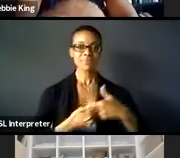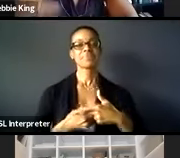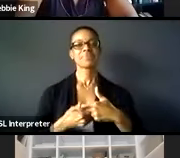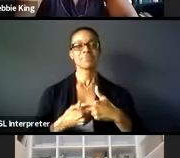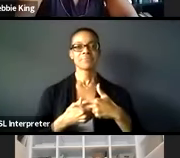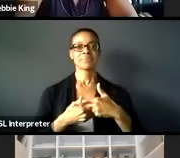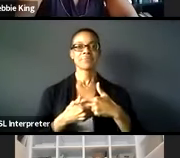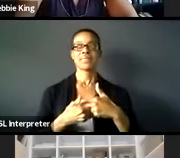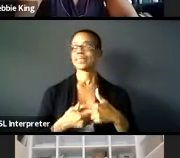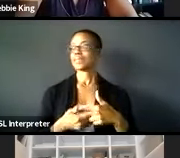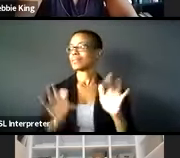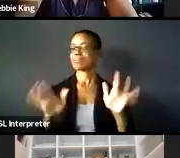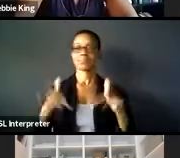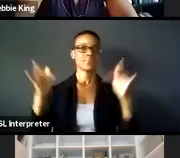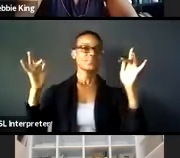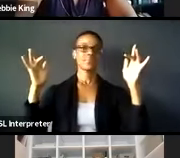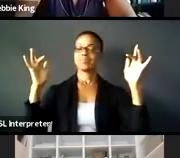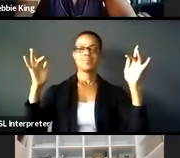this extraordinary